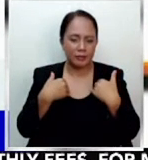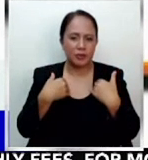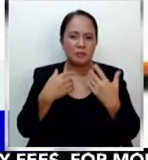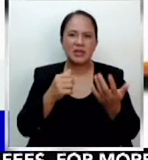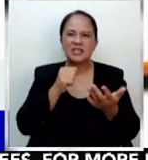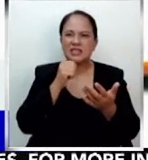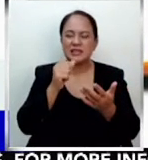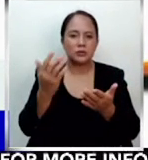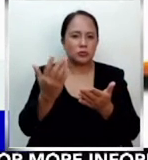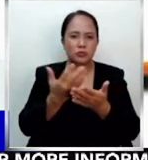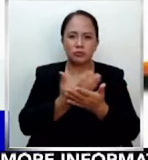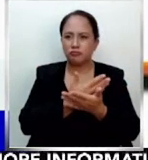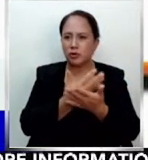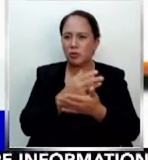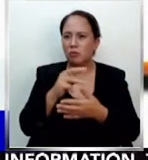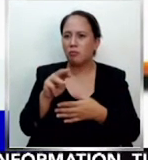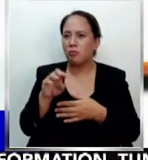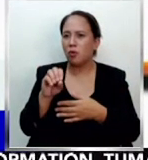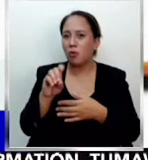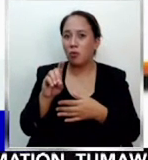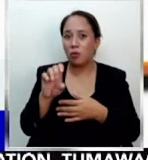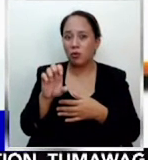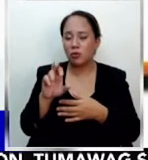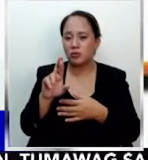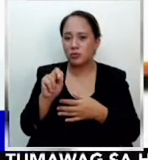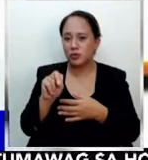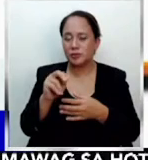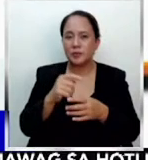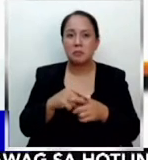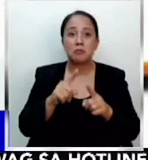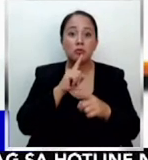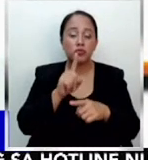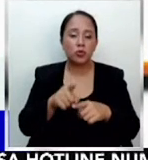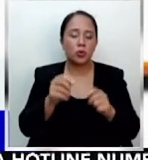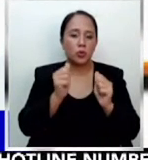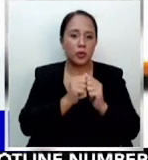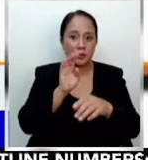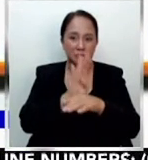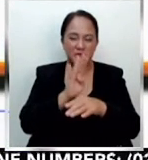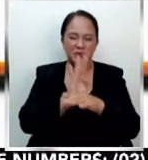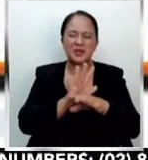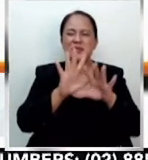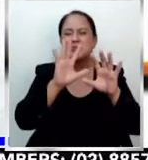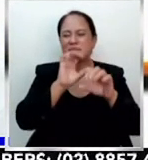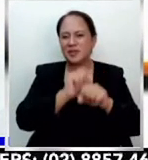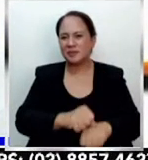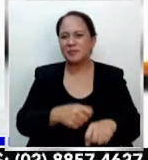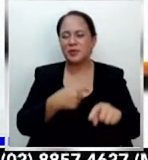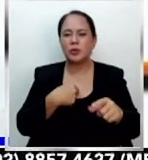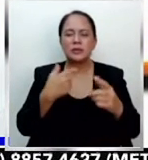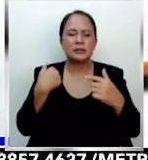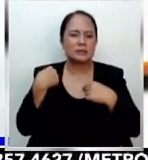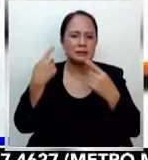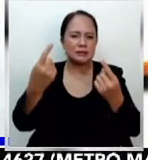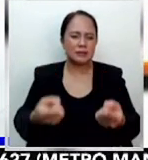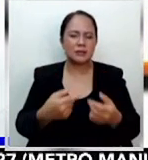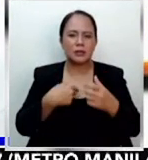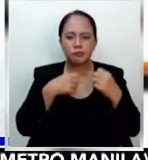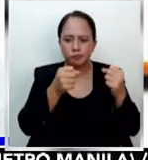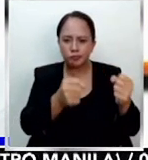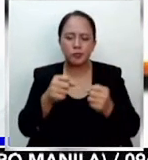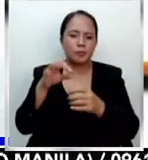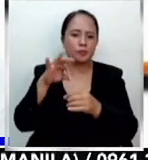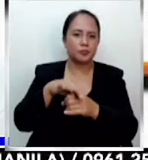modernized according to those objectives. And in fact, with business as usual, if we have been conducting our strategies and programs and